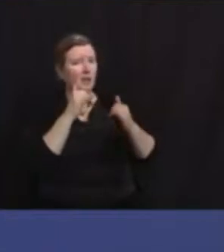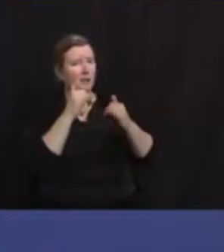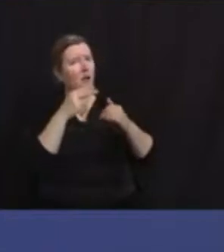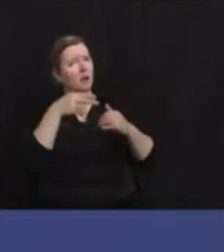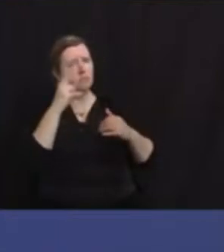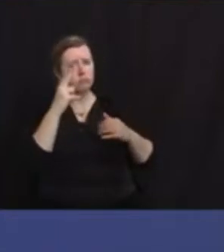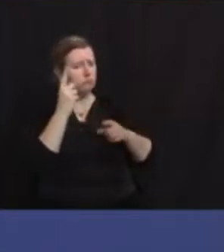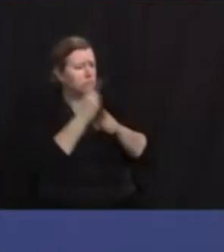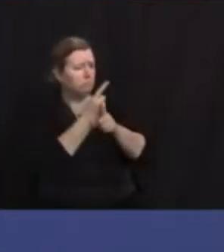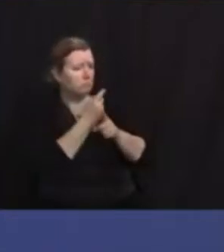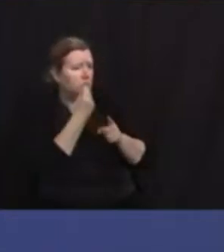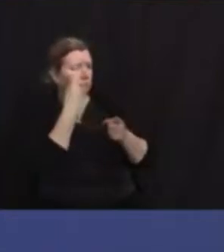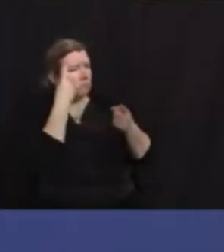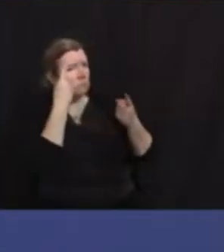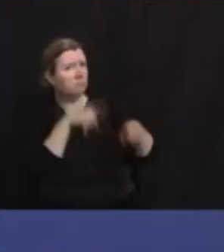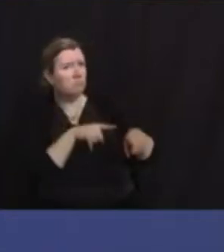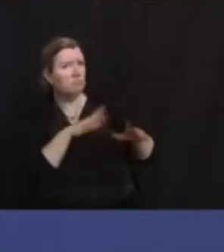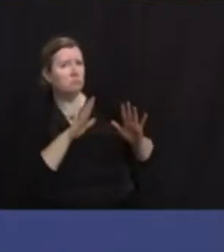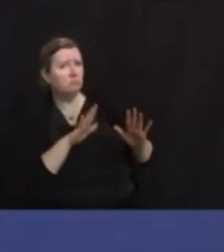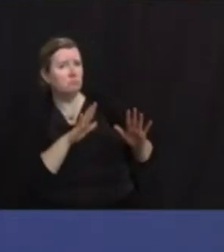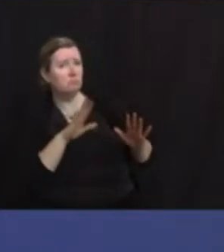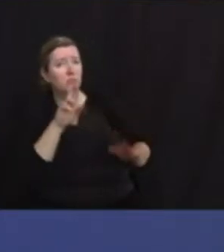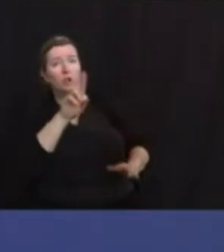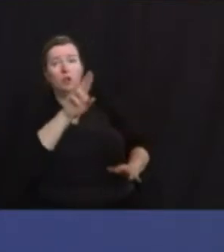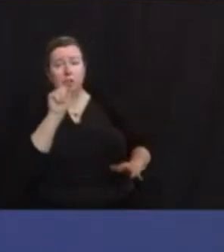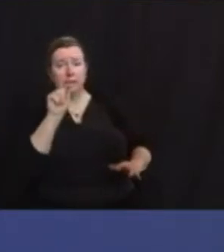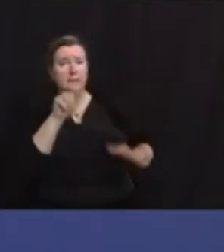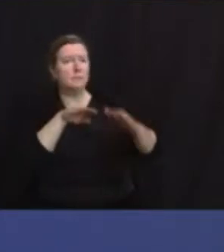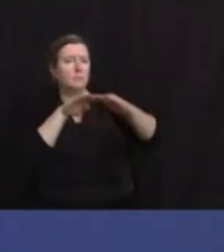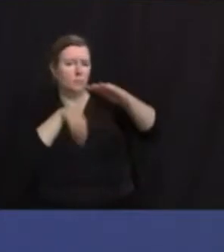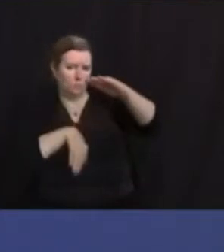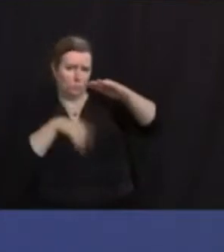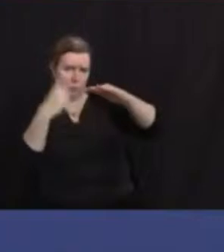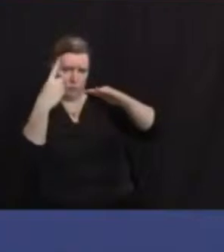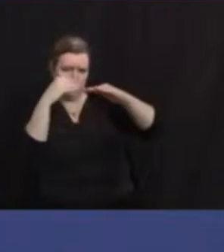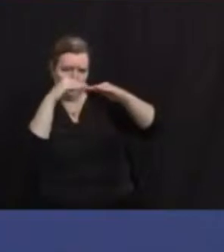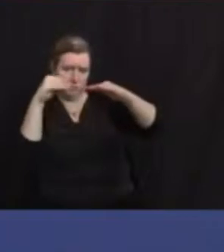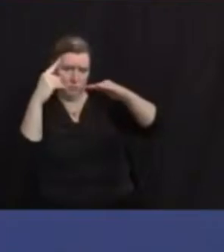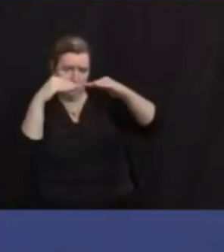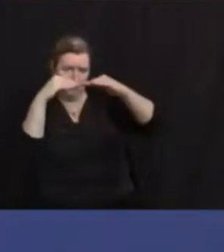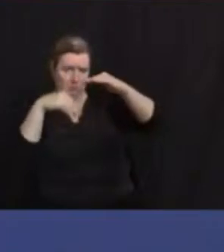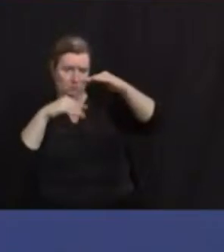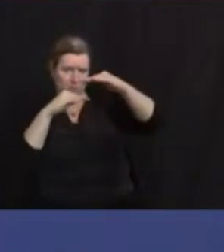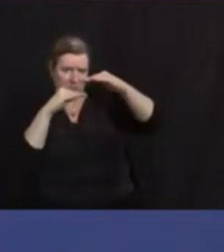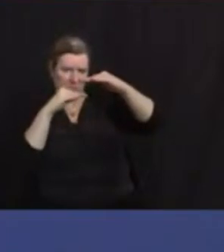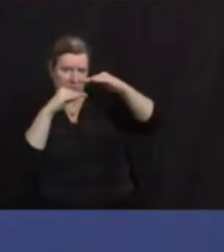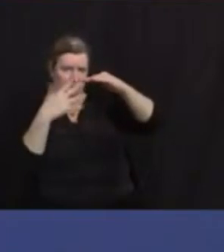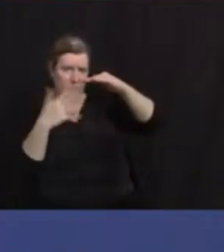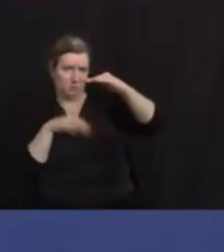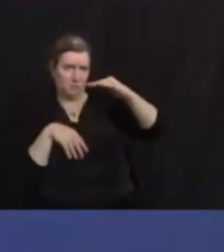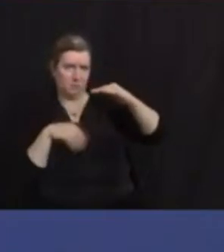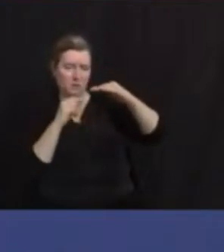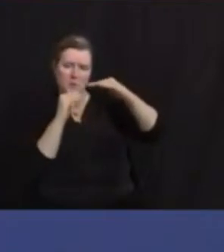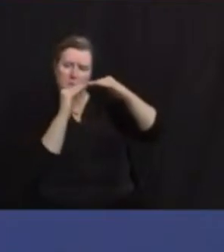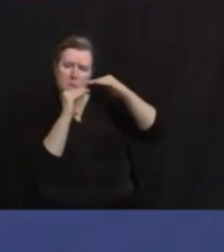stayed either below or just above 1 for now months.